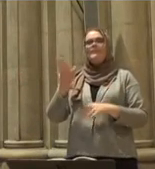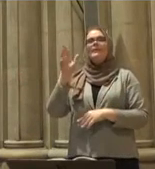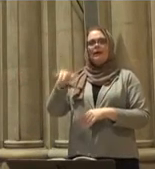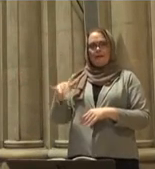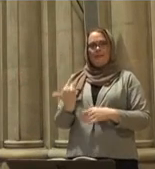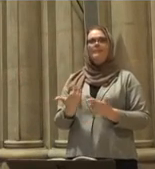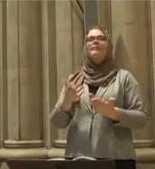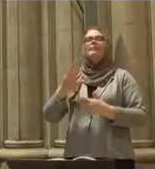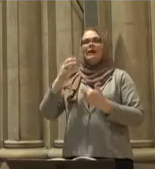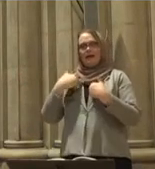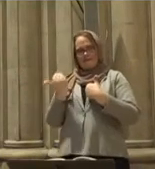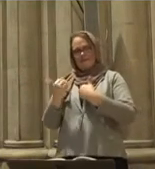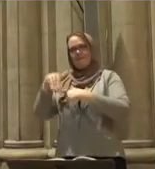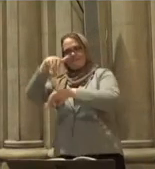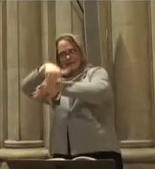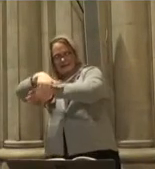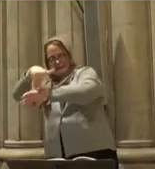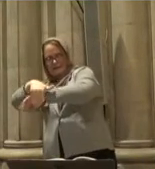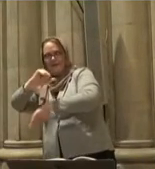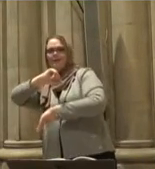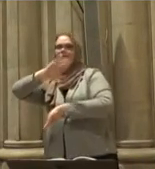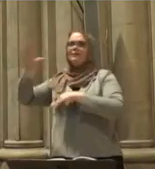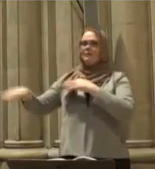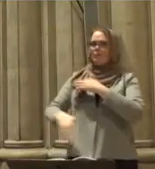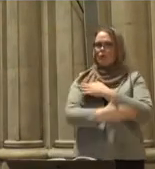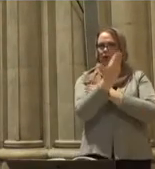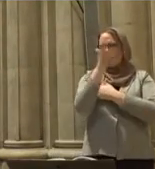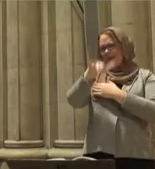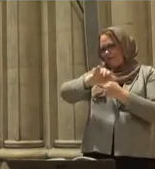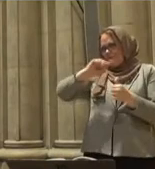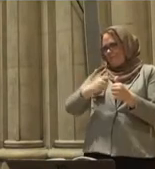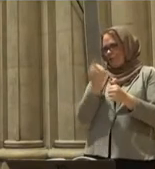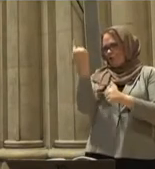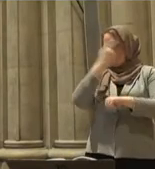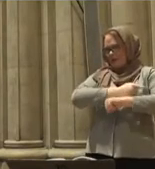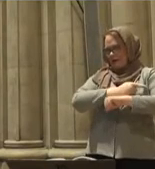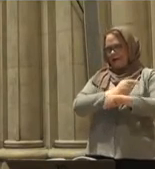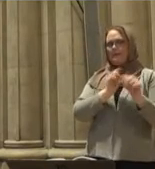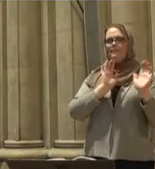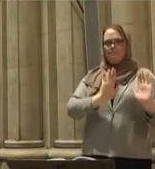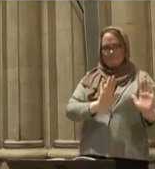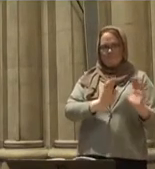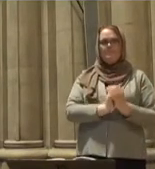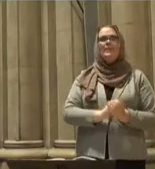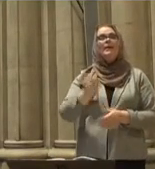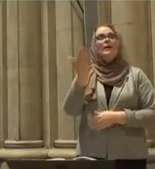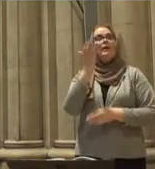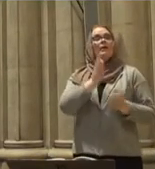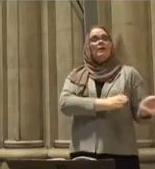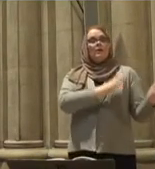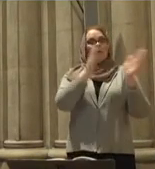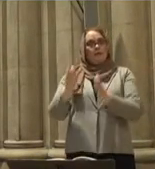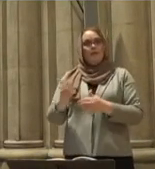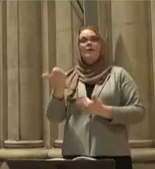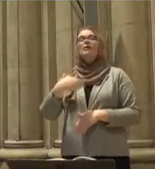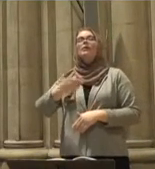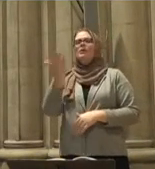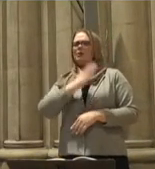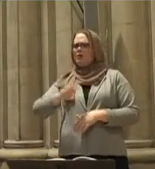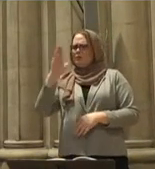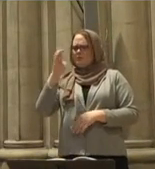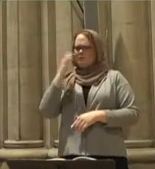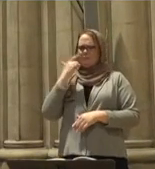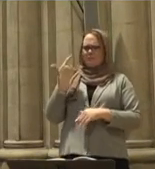there was morning, the first day. And God said, "Let there be a dome in the midst of